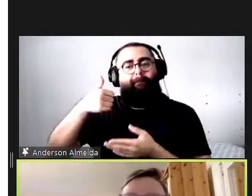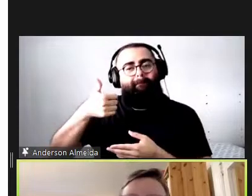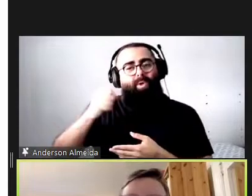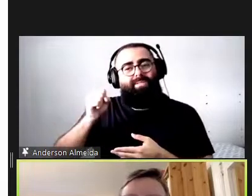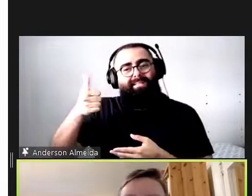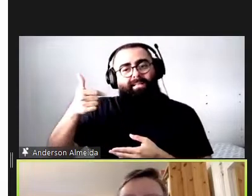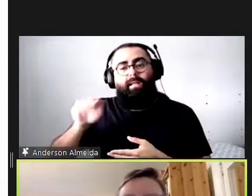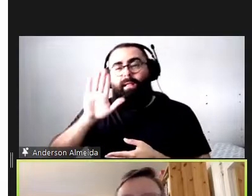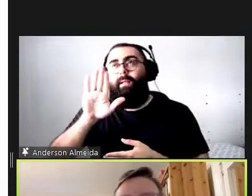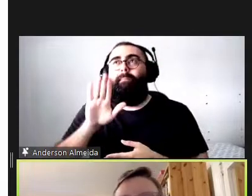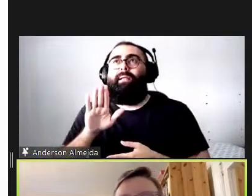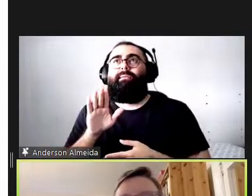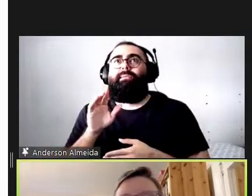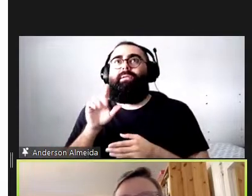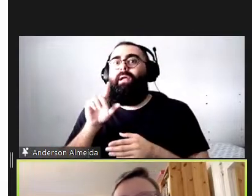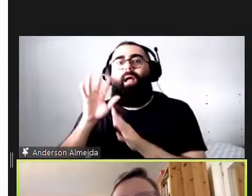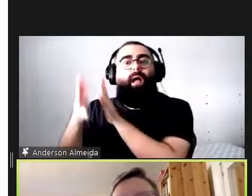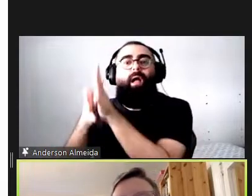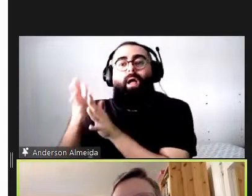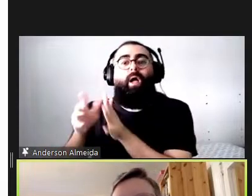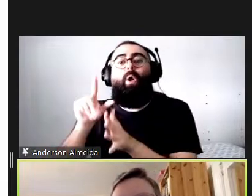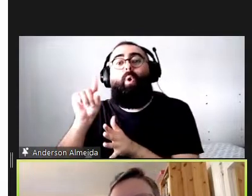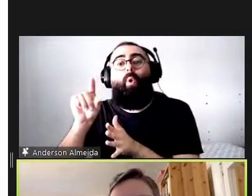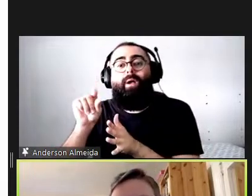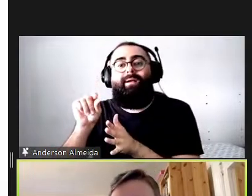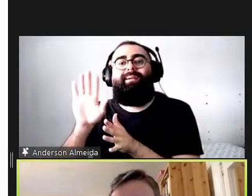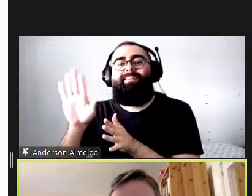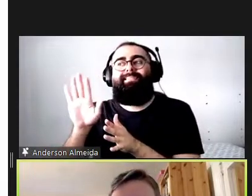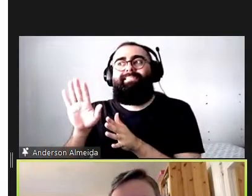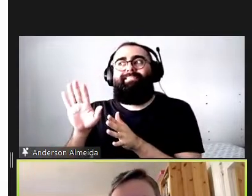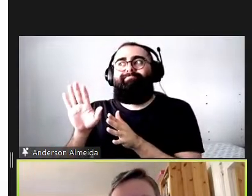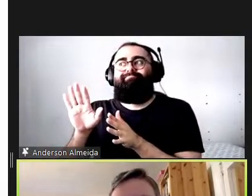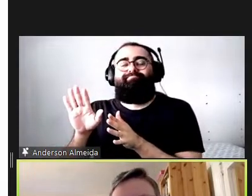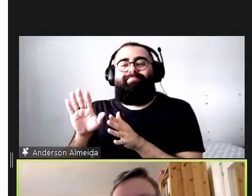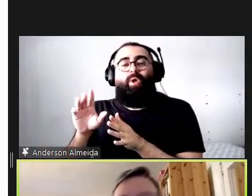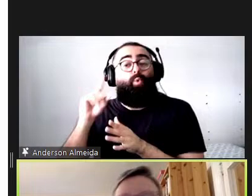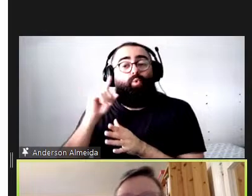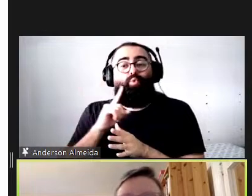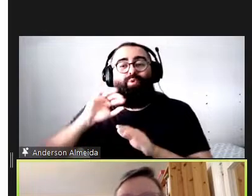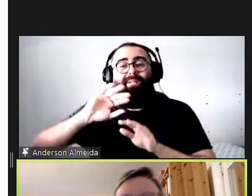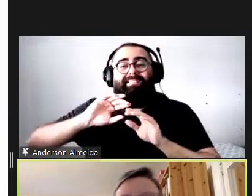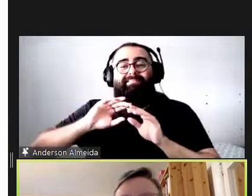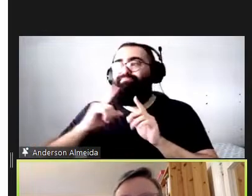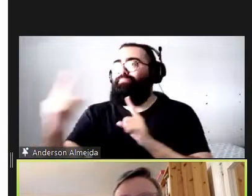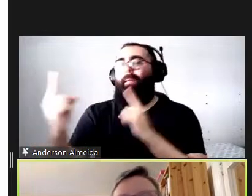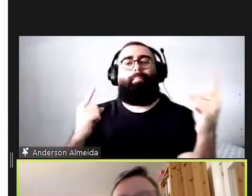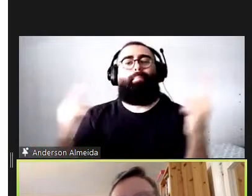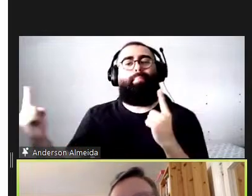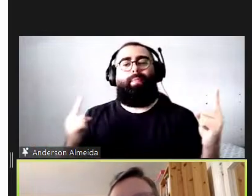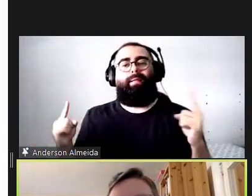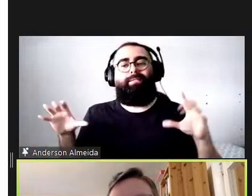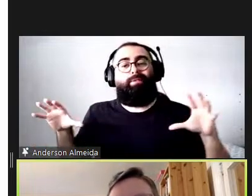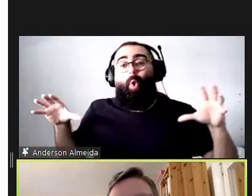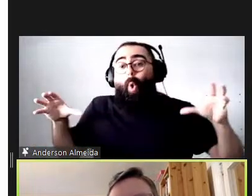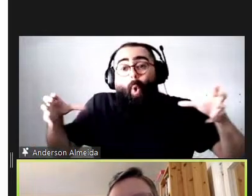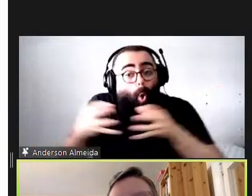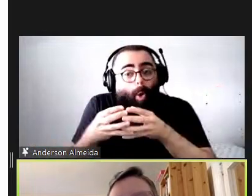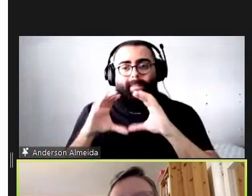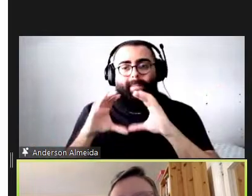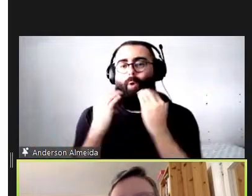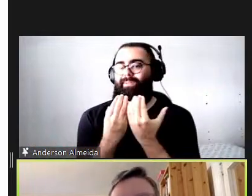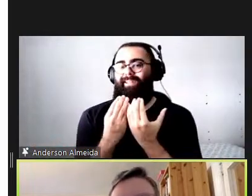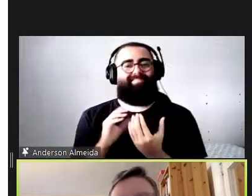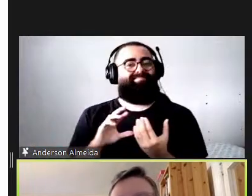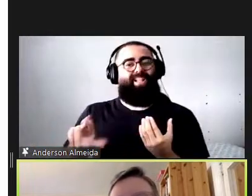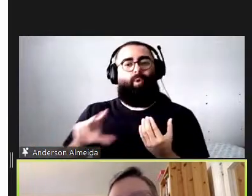is that a sign language forms when a community forms. So usually when a school develops, for